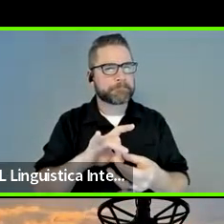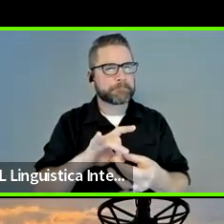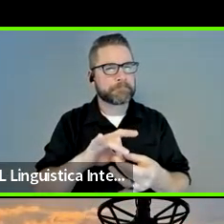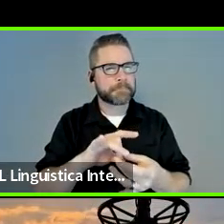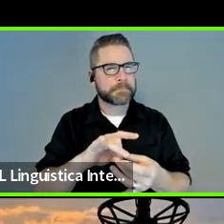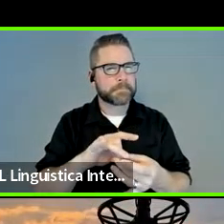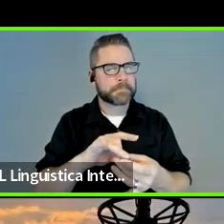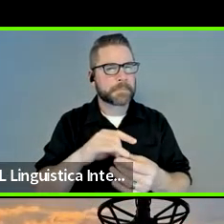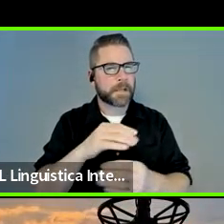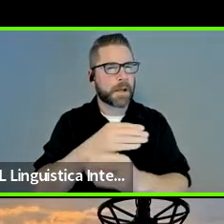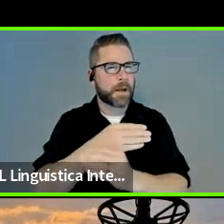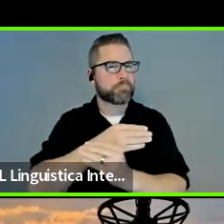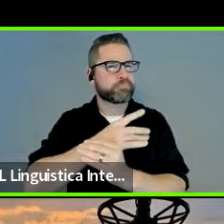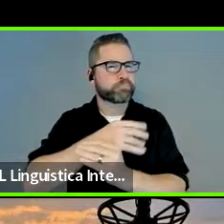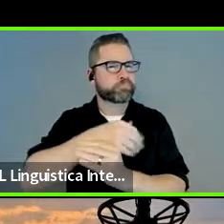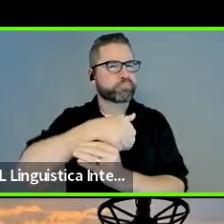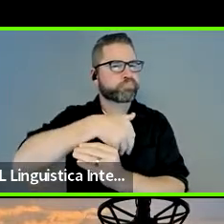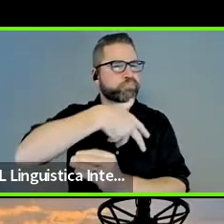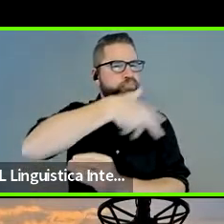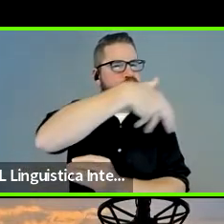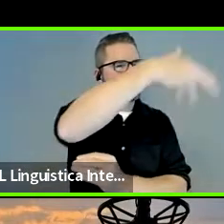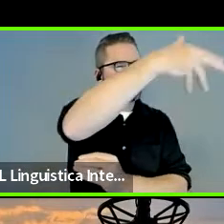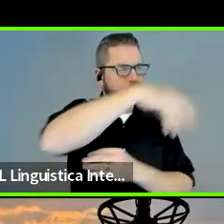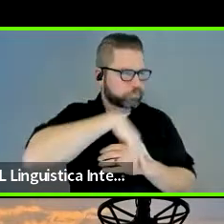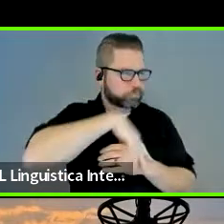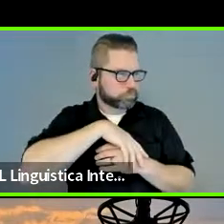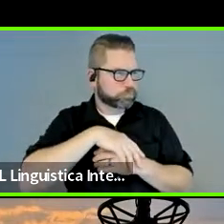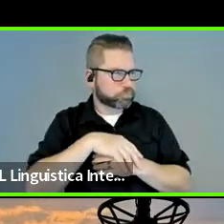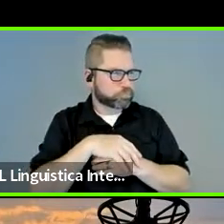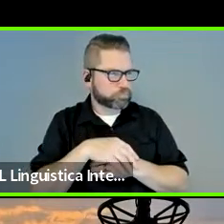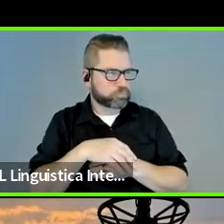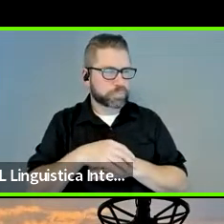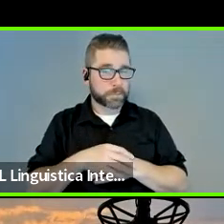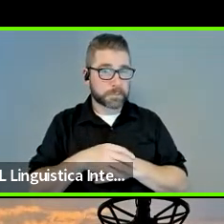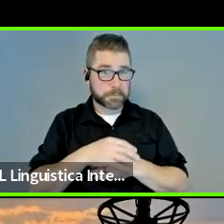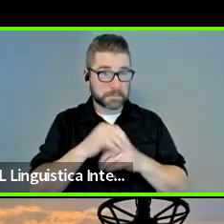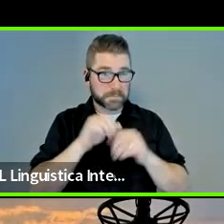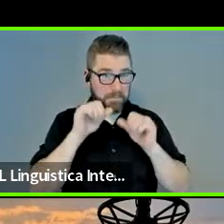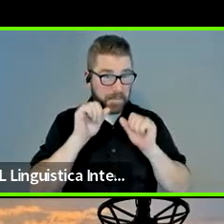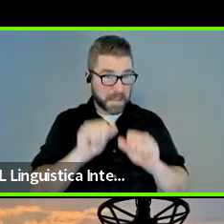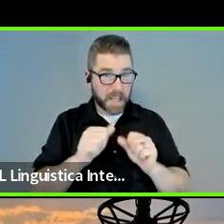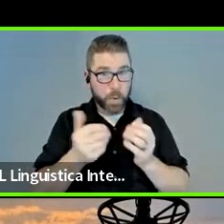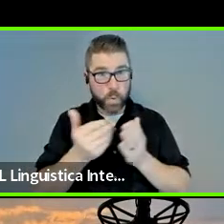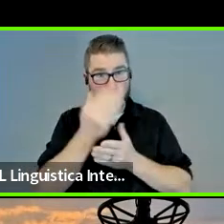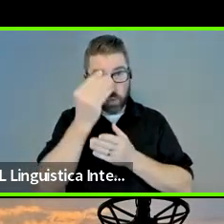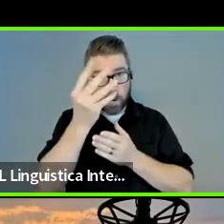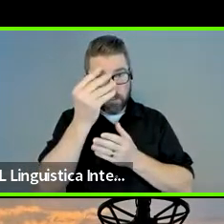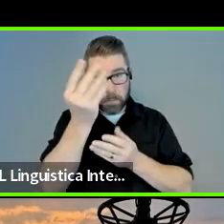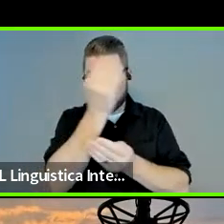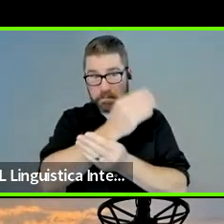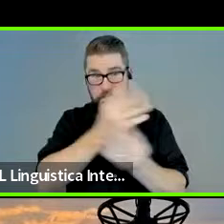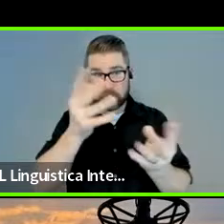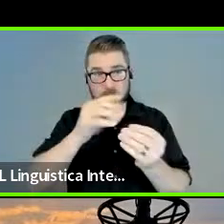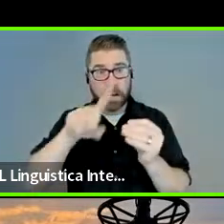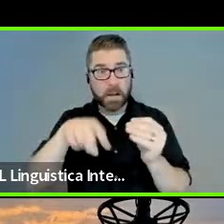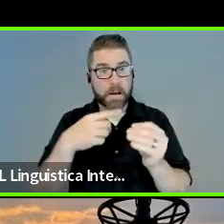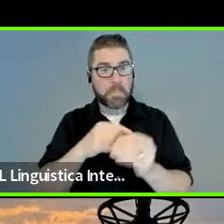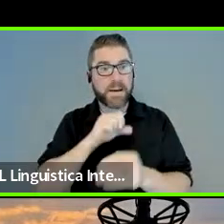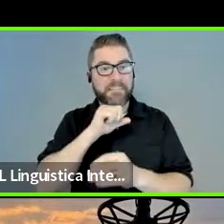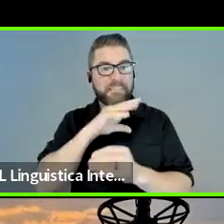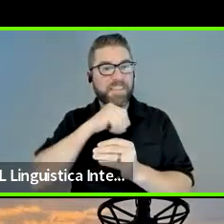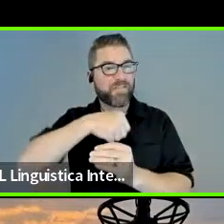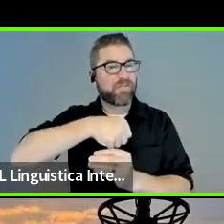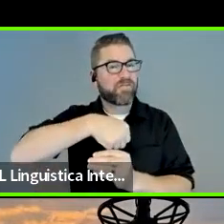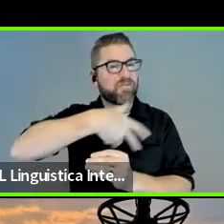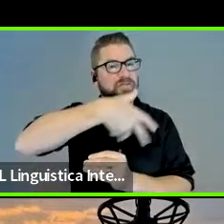emissions. So I was wondering if we could have an update on the emissions because it talks in there about an annual